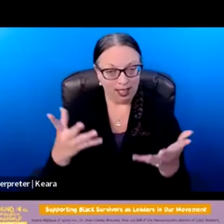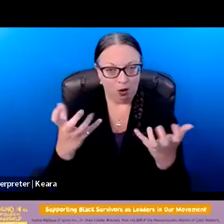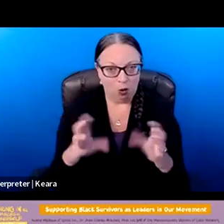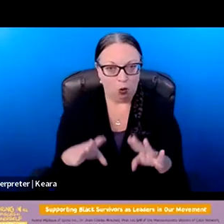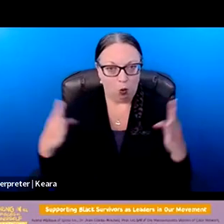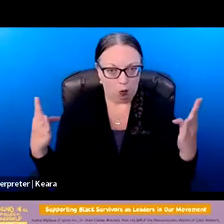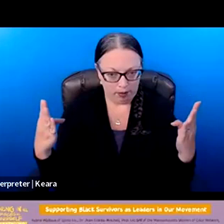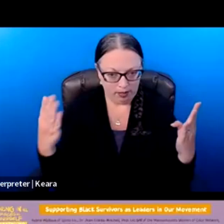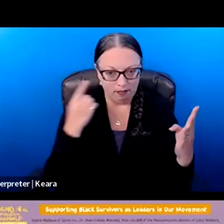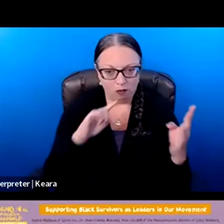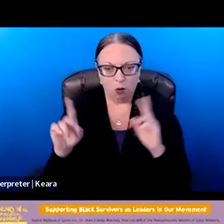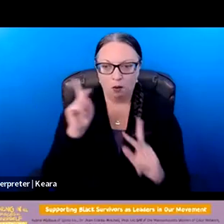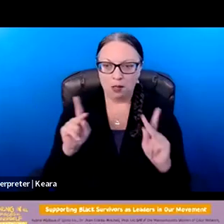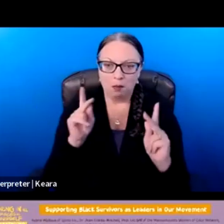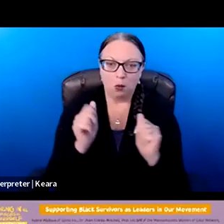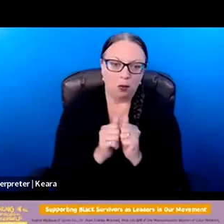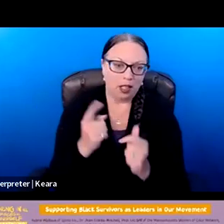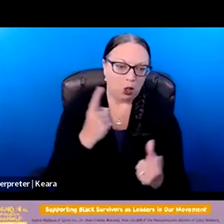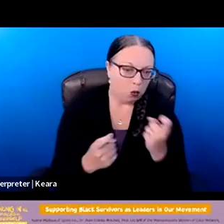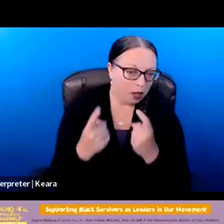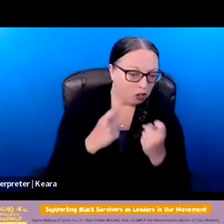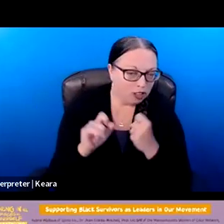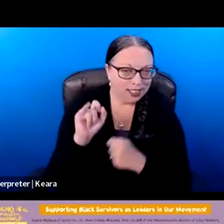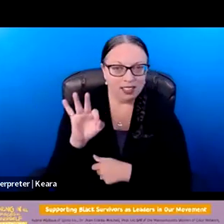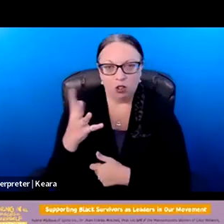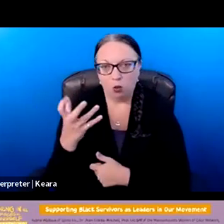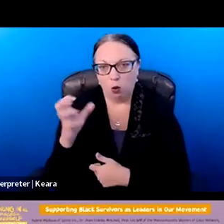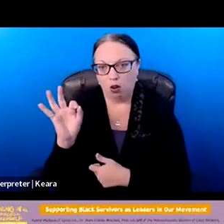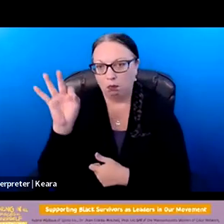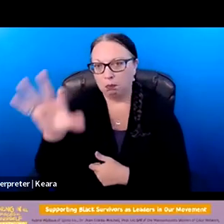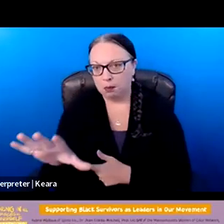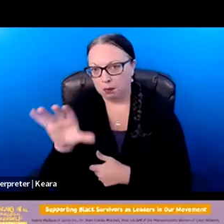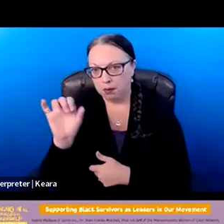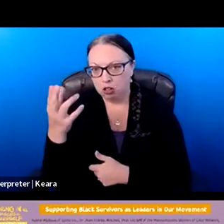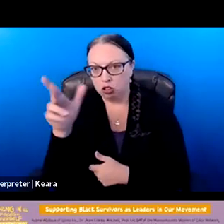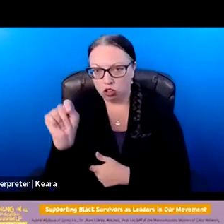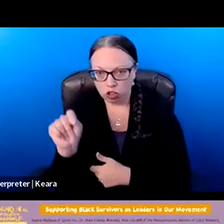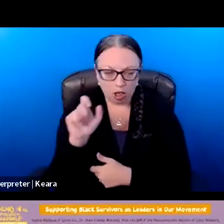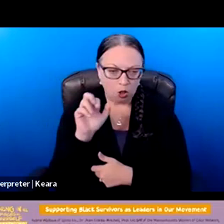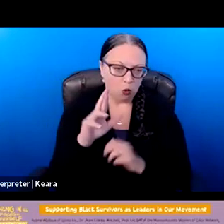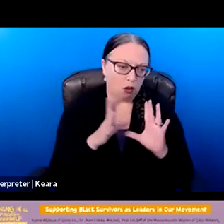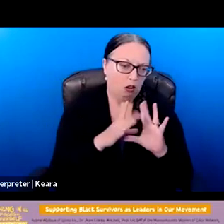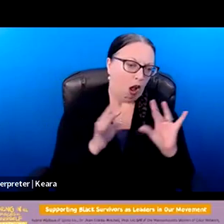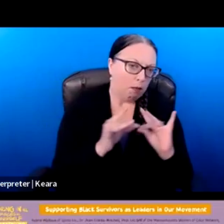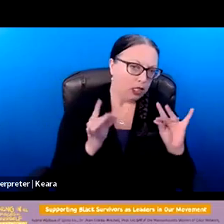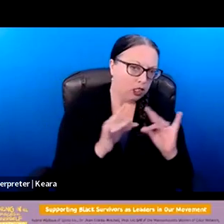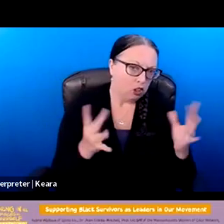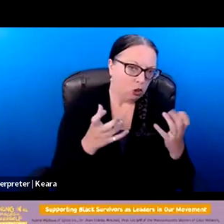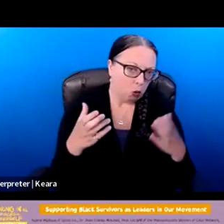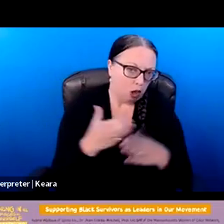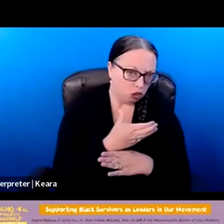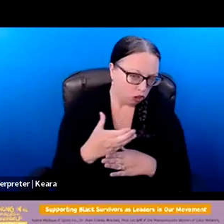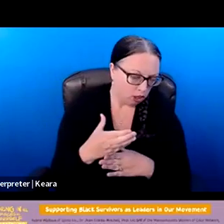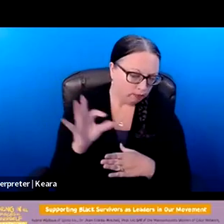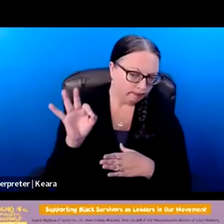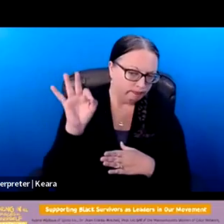to folks who might have questions. If you want to drop them in the chat, or if you have comments that you would like shared, you